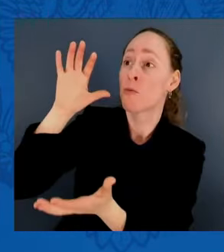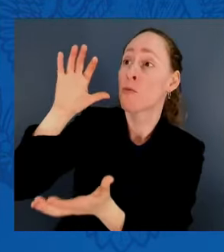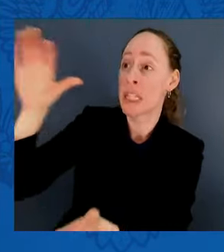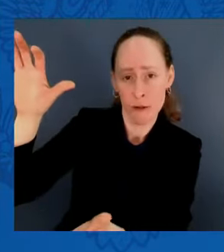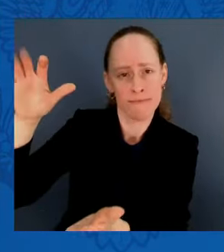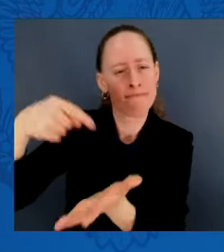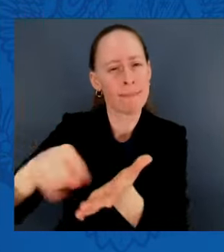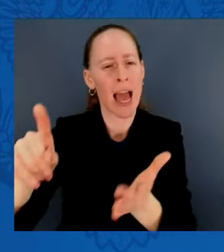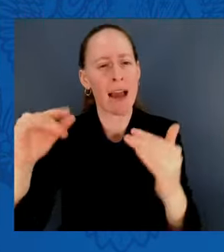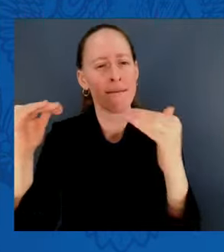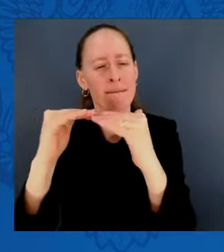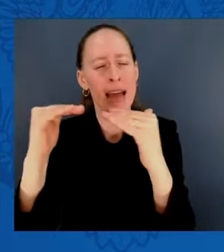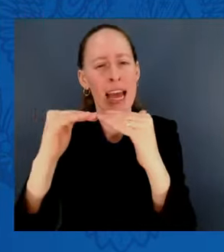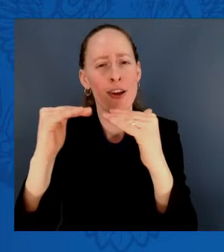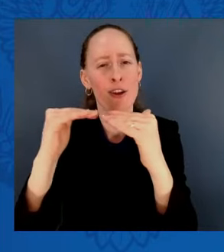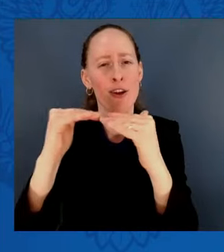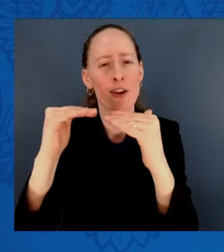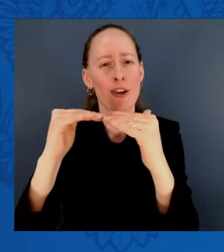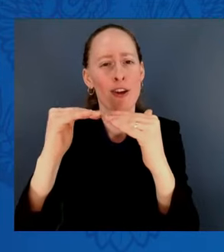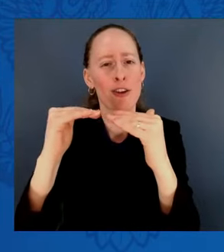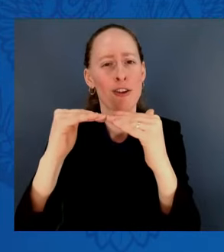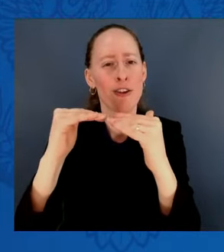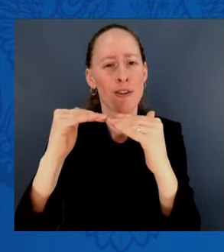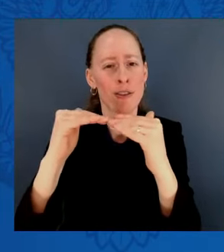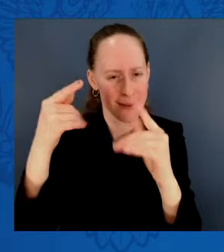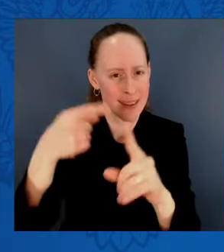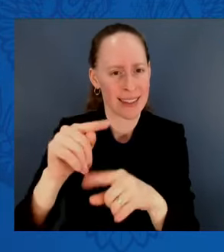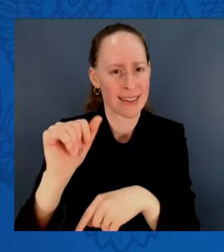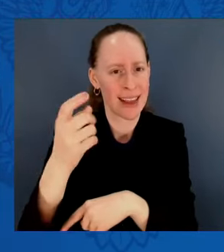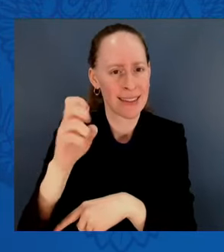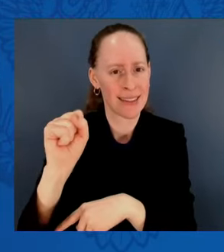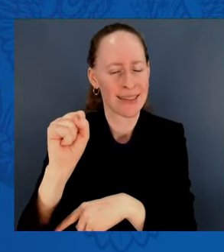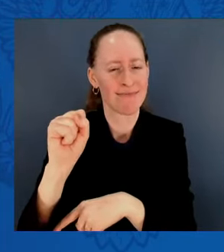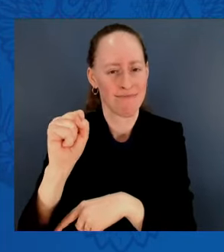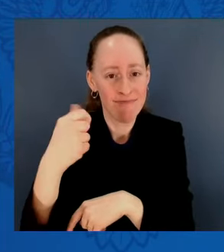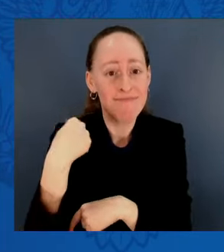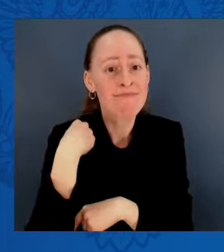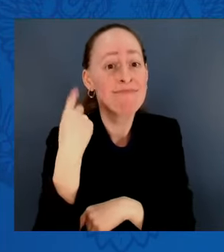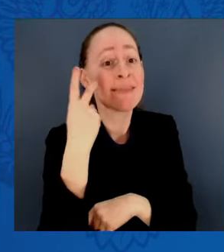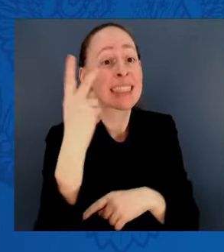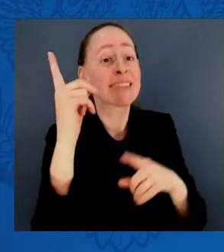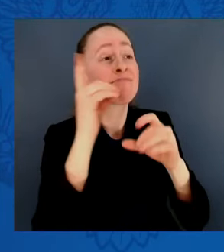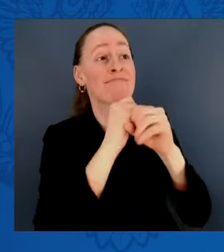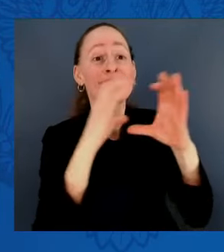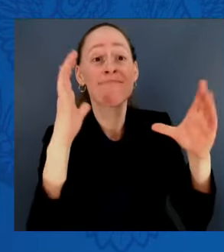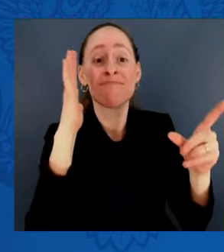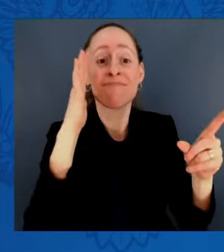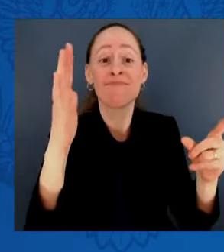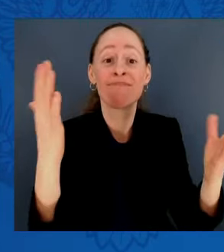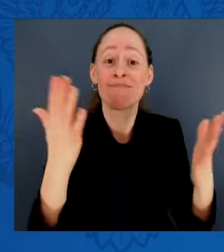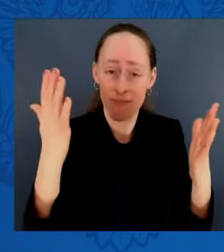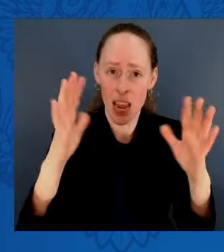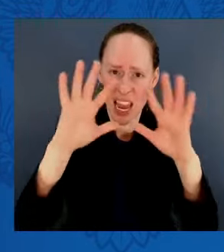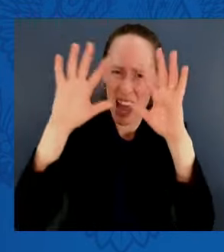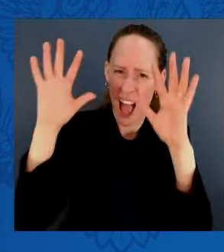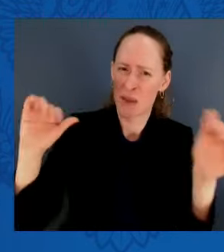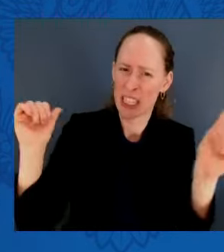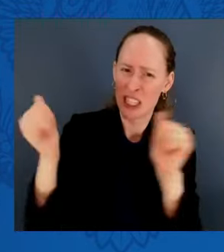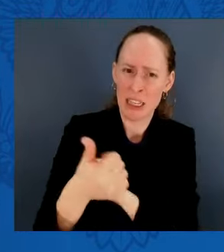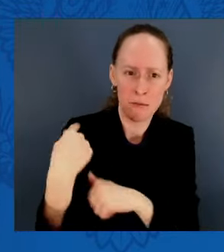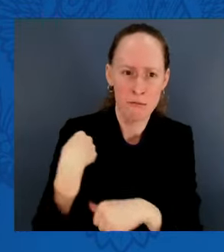I see a future where we save the planet from the climate crisis and our country from gun violence.